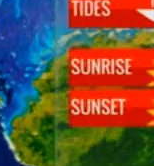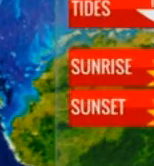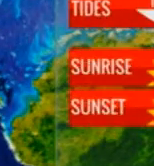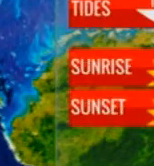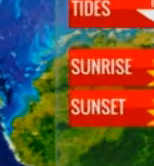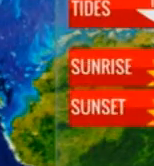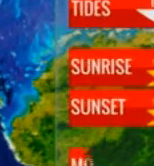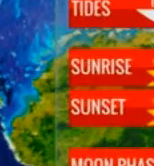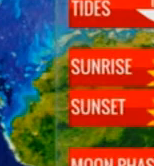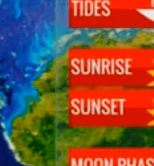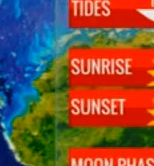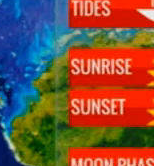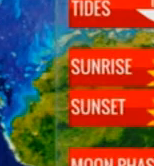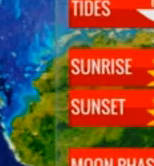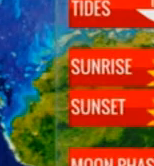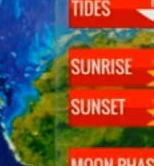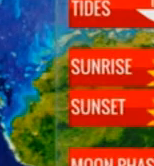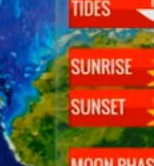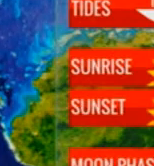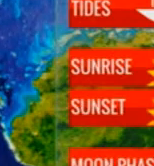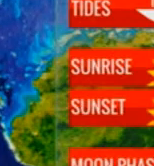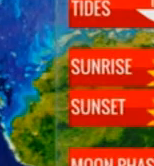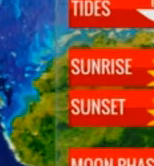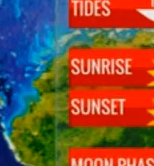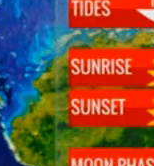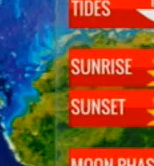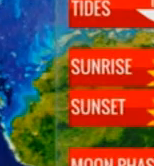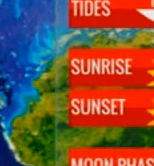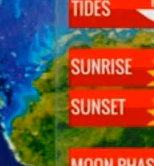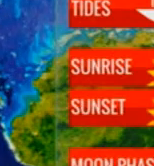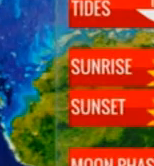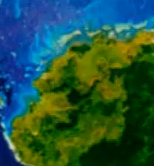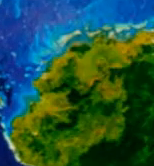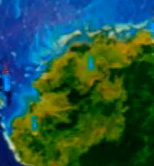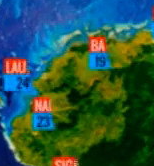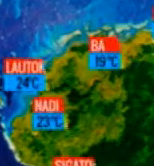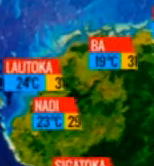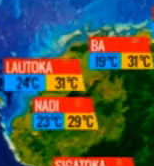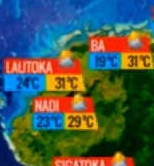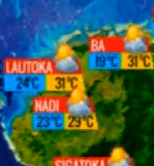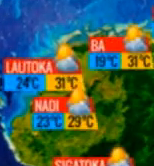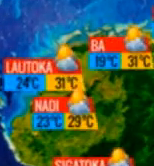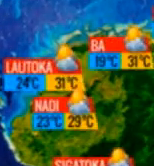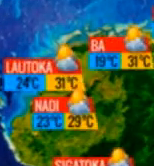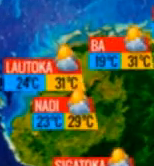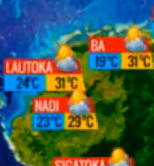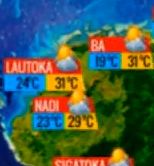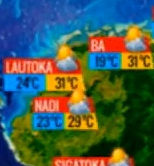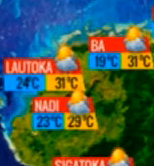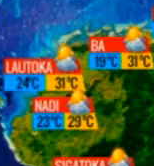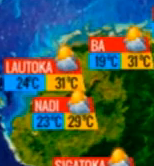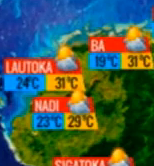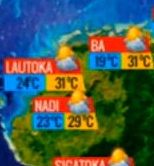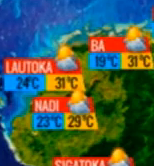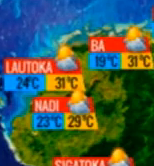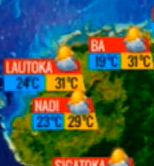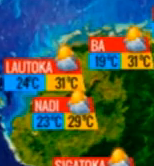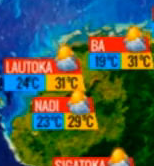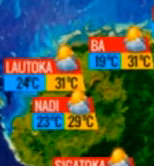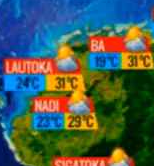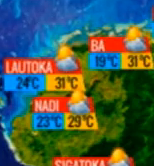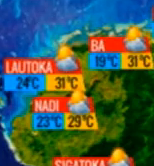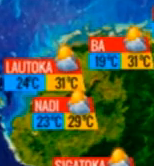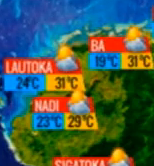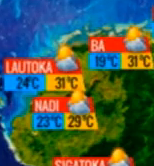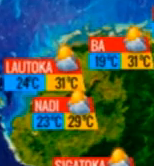at 5:40 a.m. Sunrise will be at 5:27. But tomorrow, it's a Friday, and guess